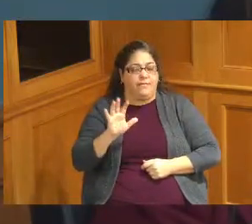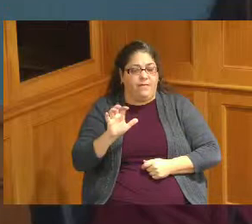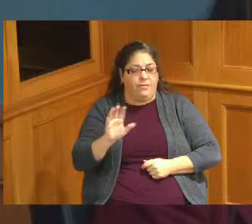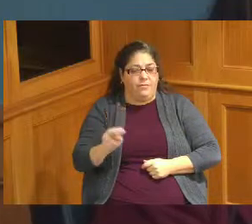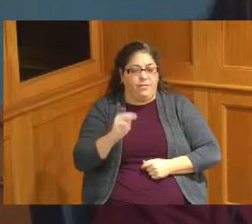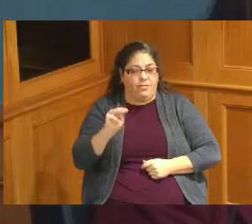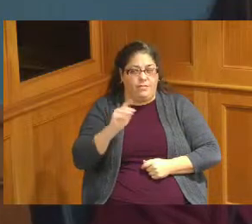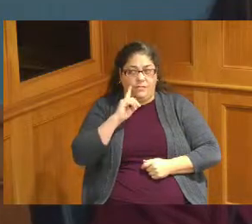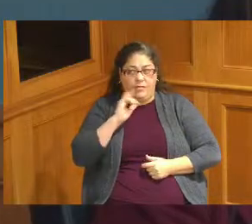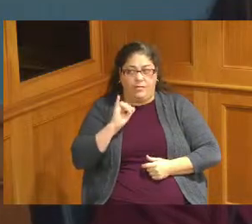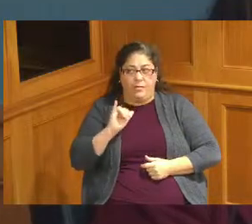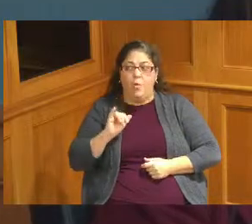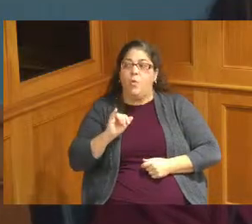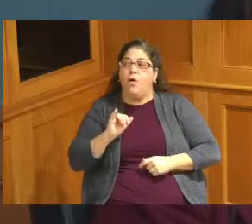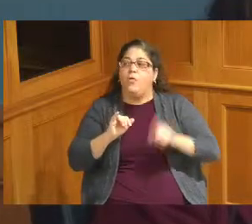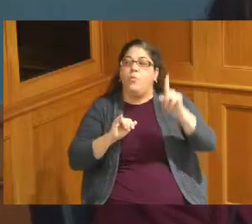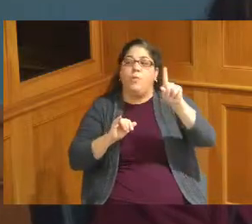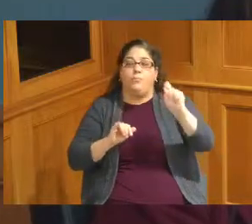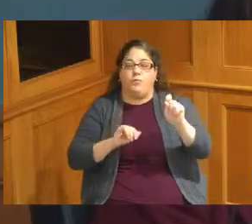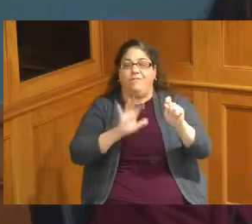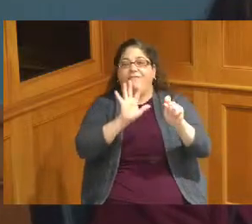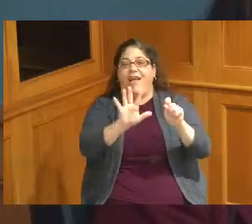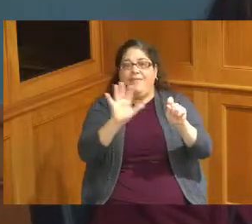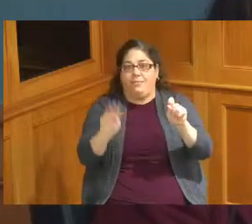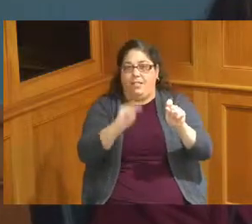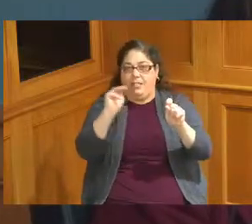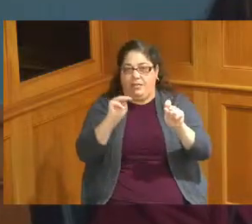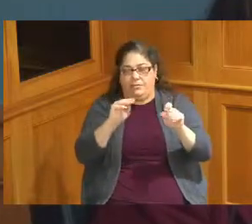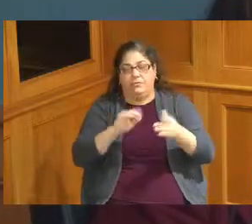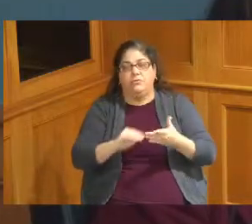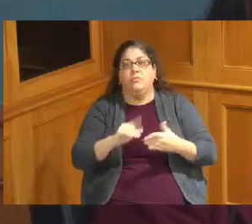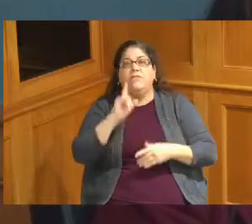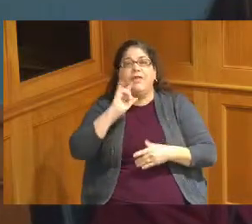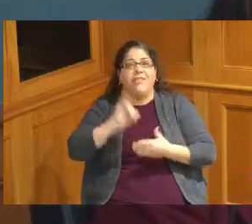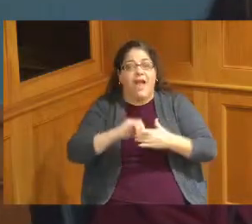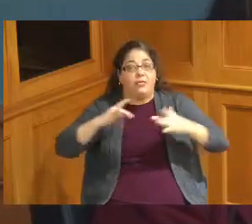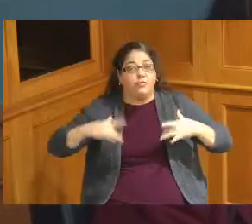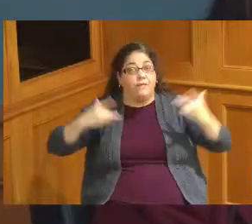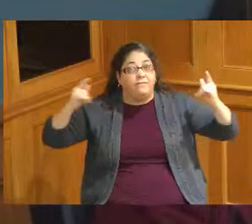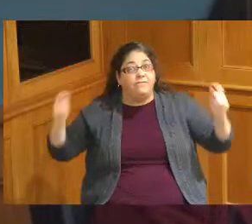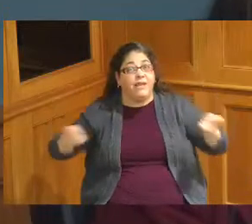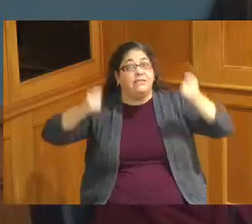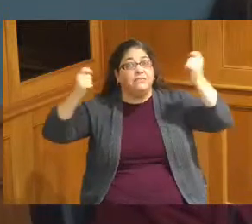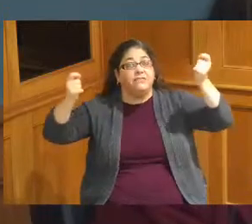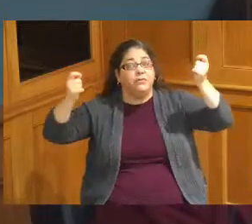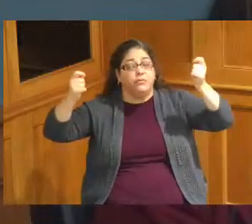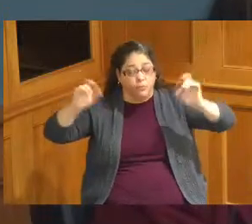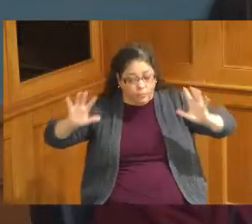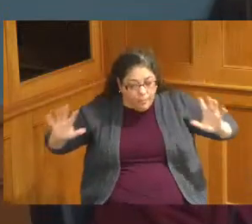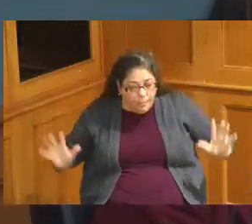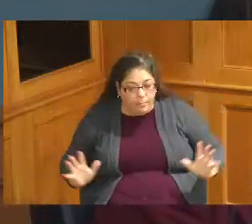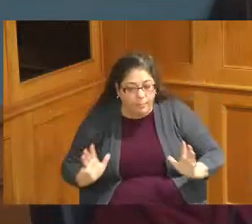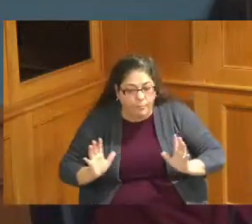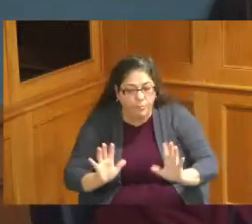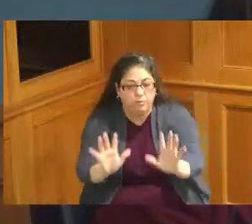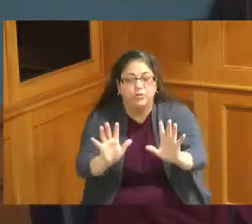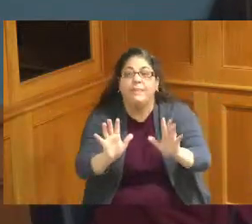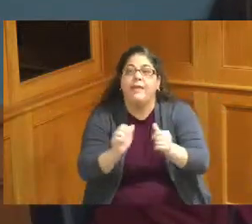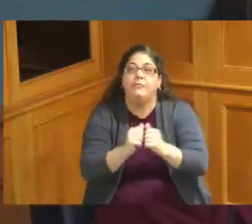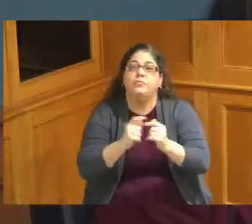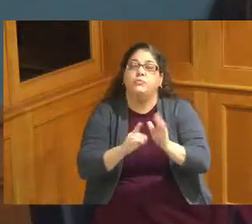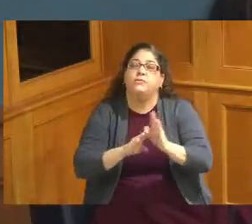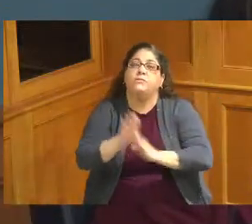help those entities like Blink and the Music Festival get off their feet and push them forward to be